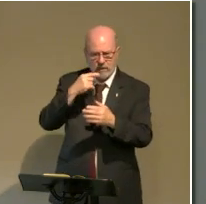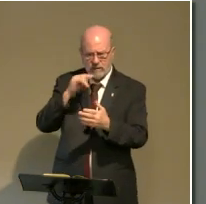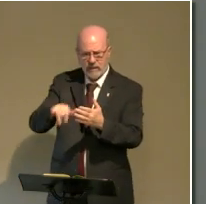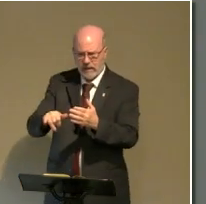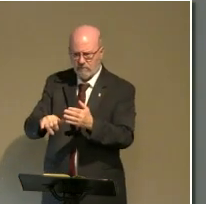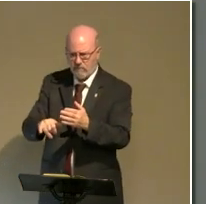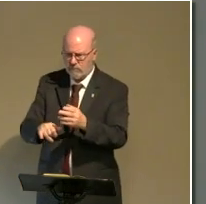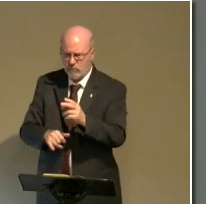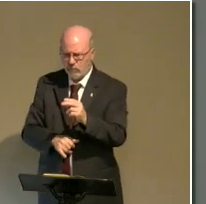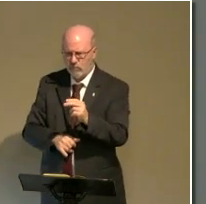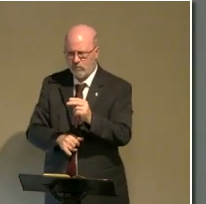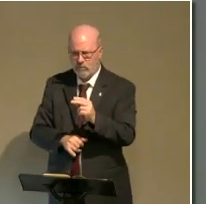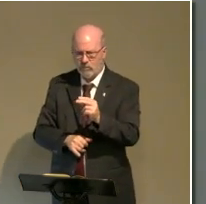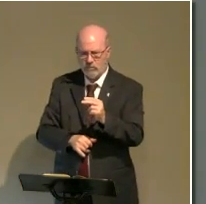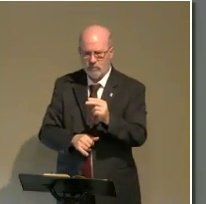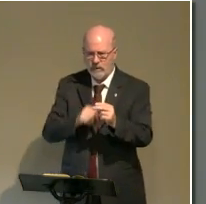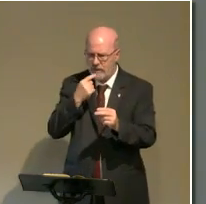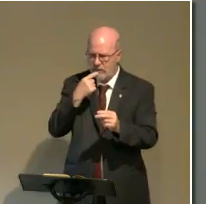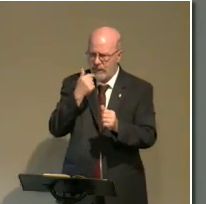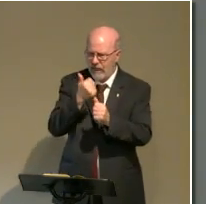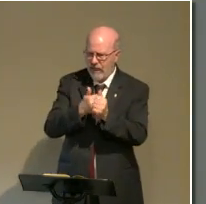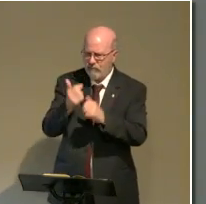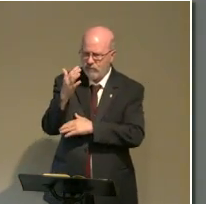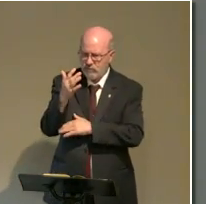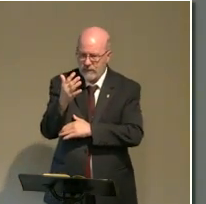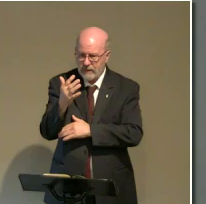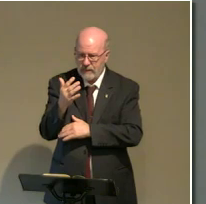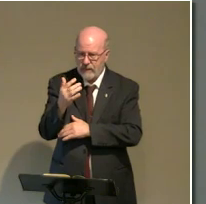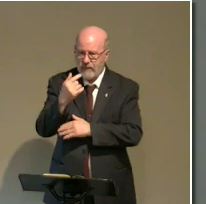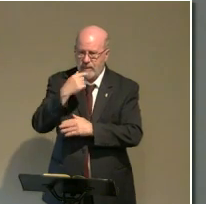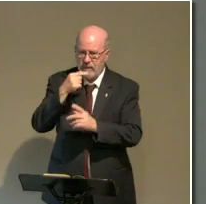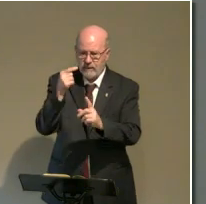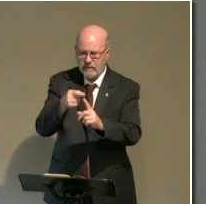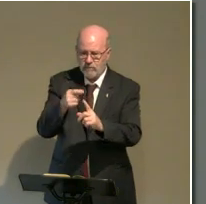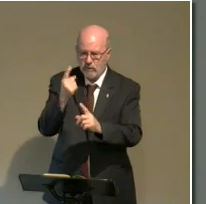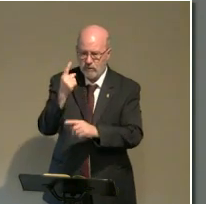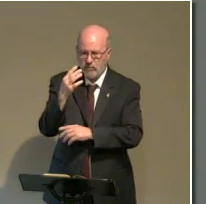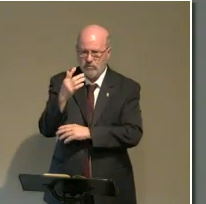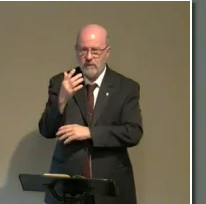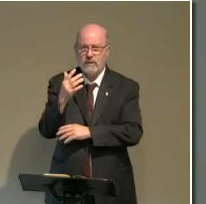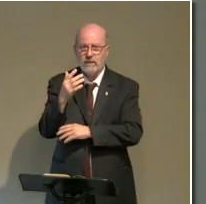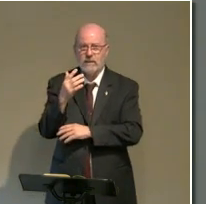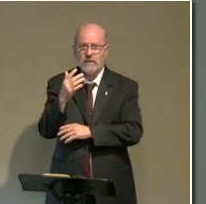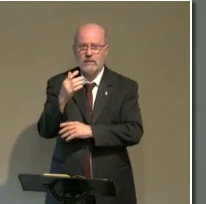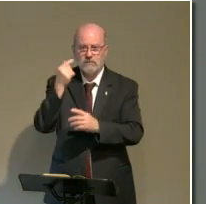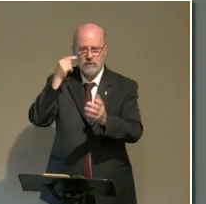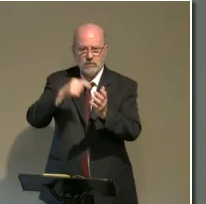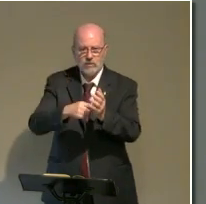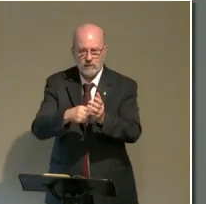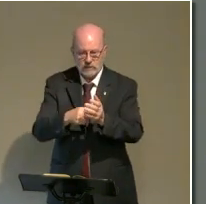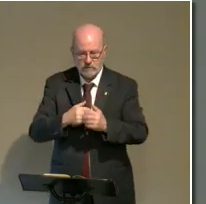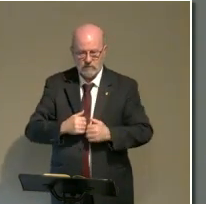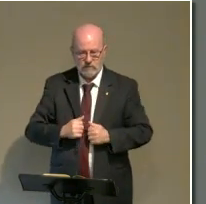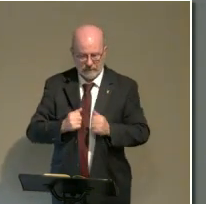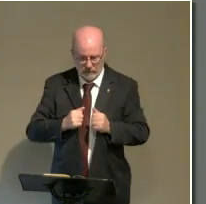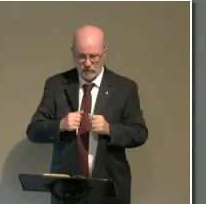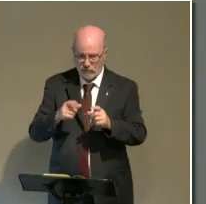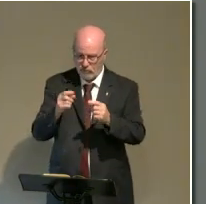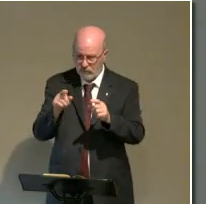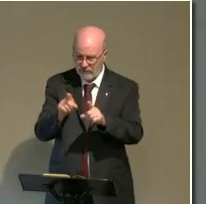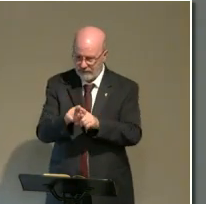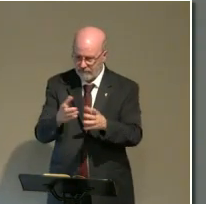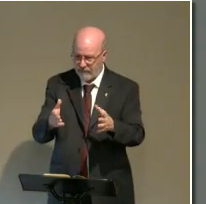No. He didn't say every tree. He just said a specific tree. But notice how he says it. These guys are doing the same